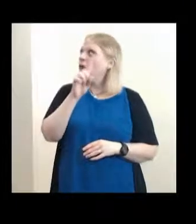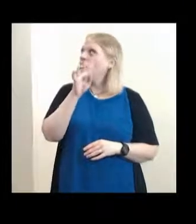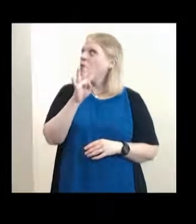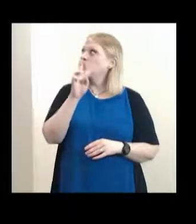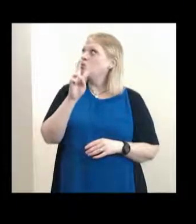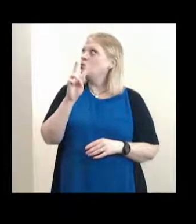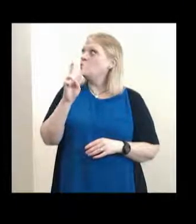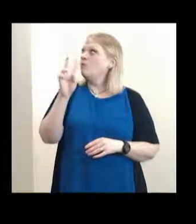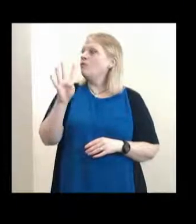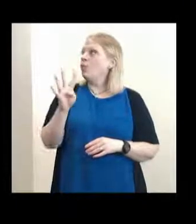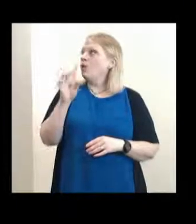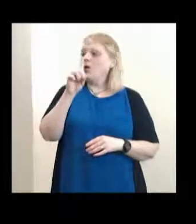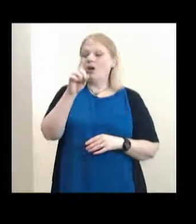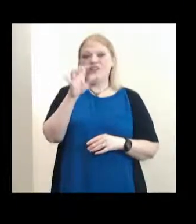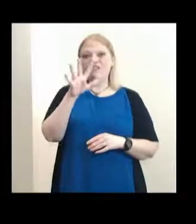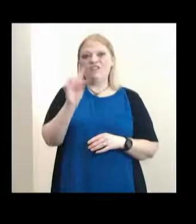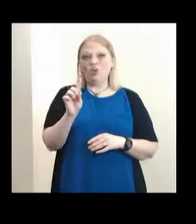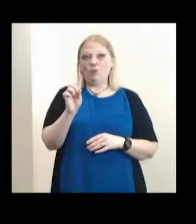of